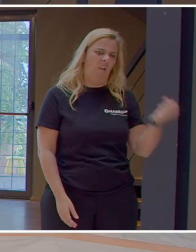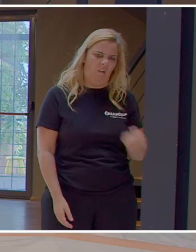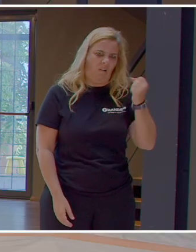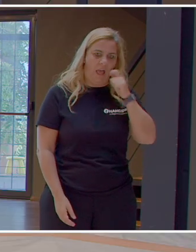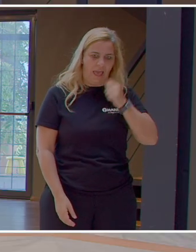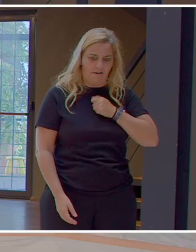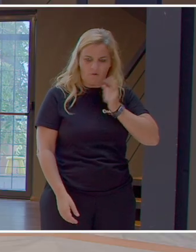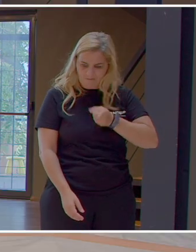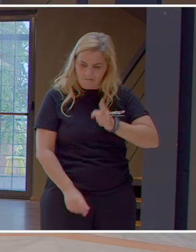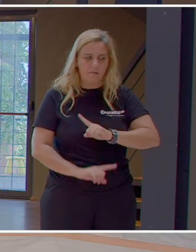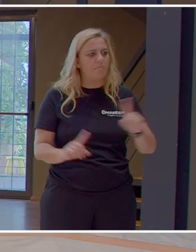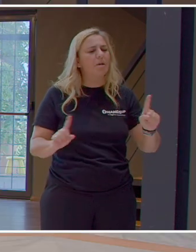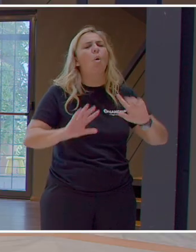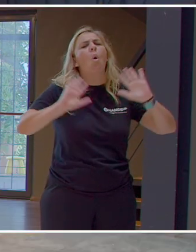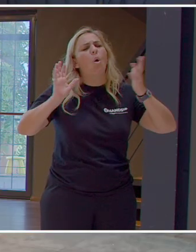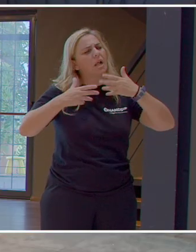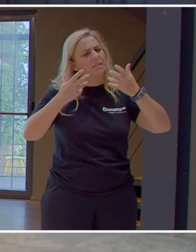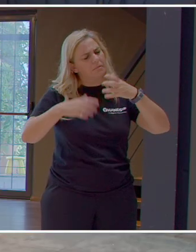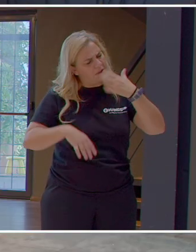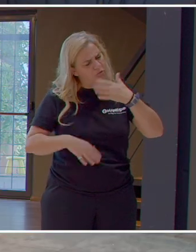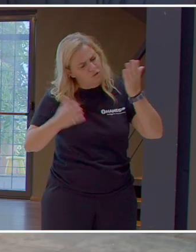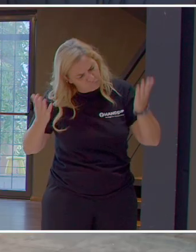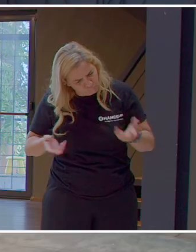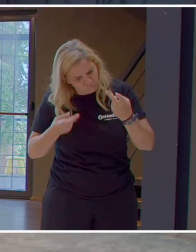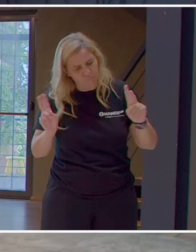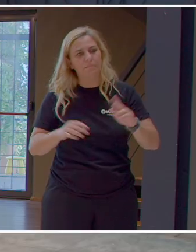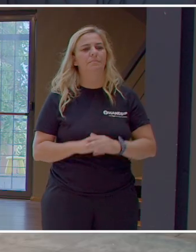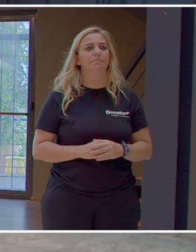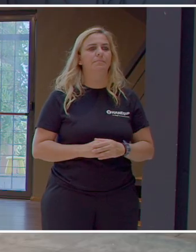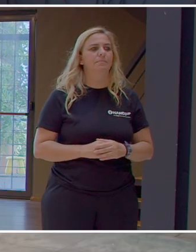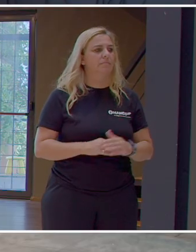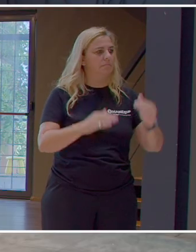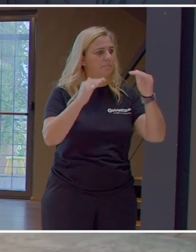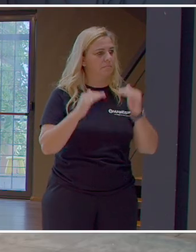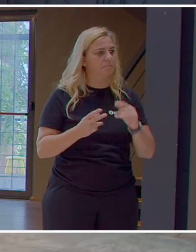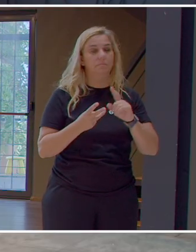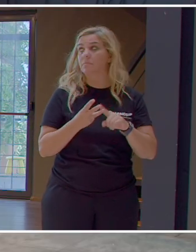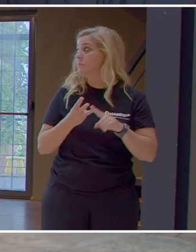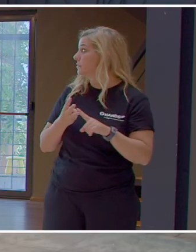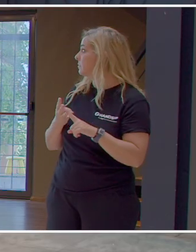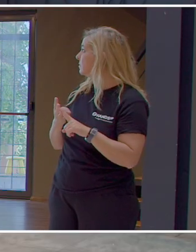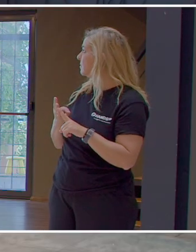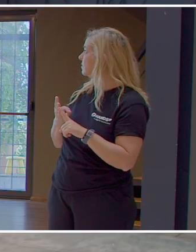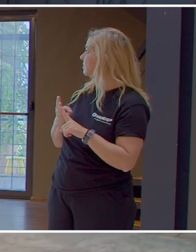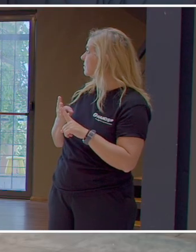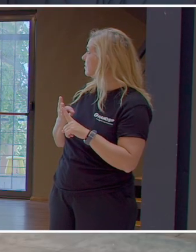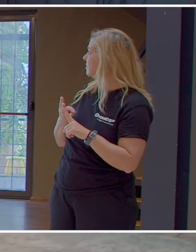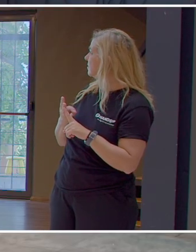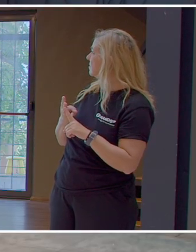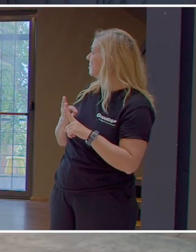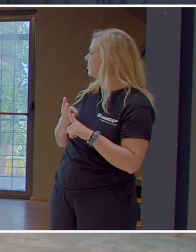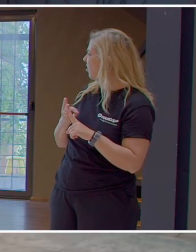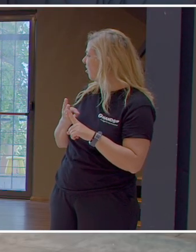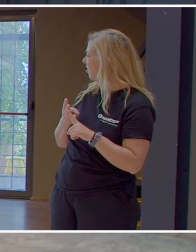the fruits, just eat them. Cruciferous veggies, they're key. Try to eat 1 serving of cruciferous veggies